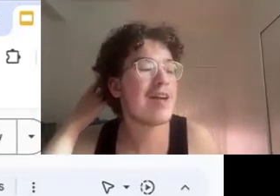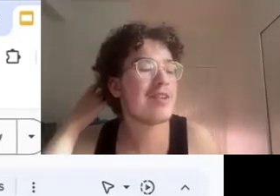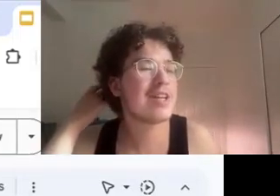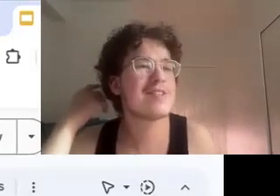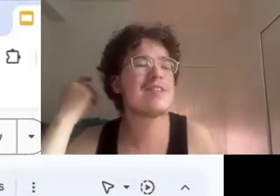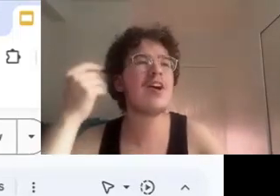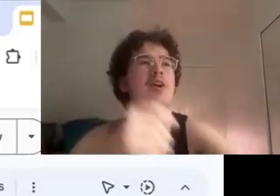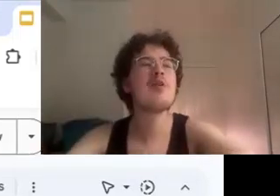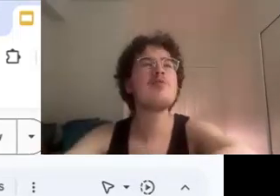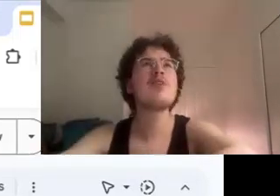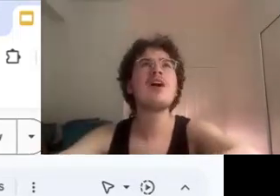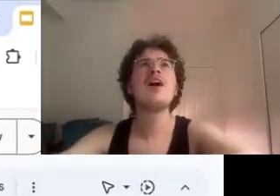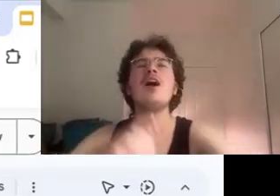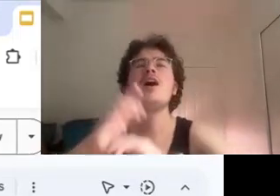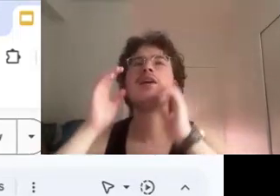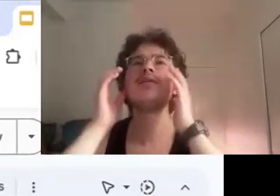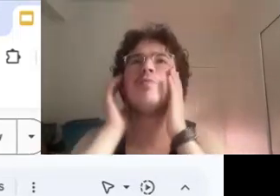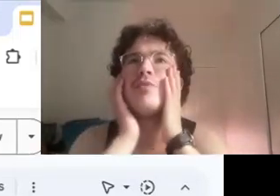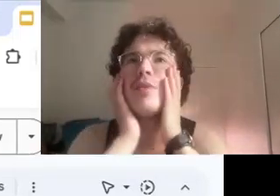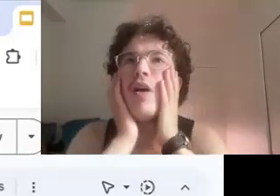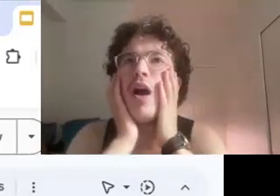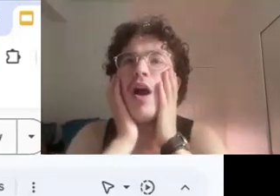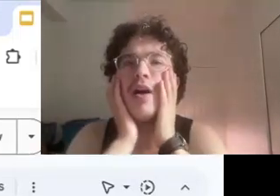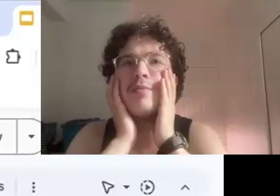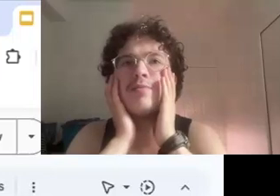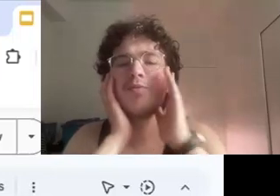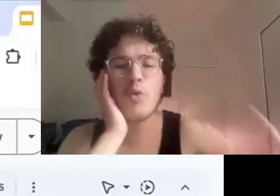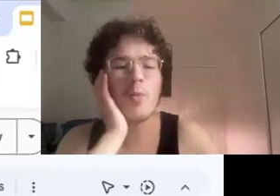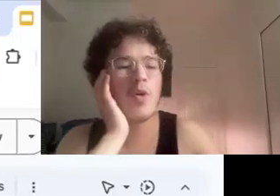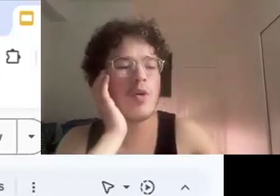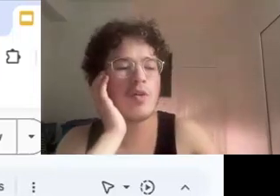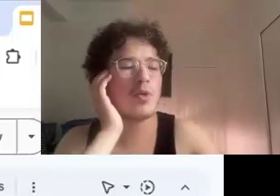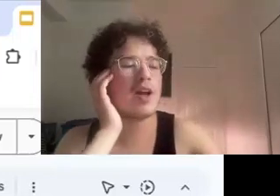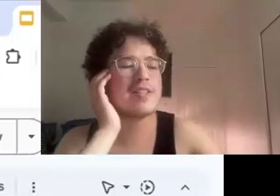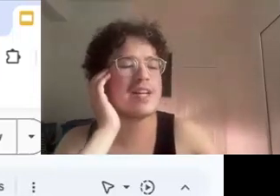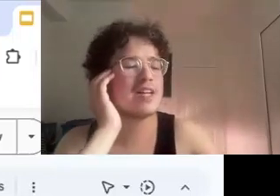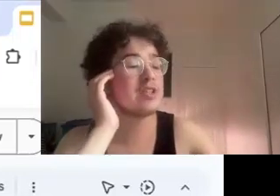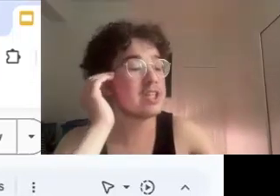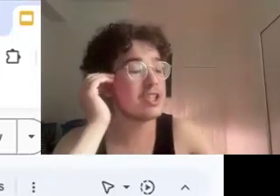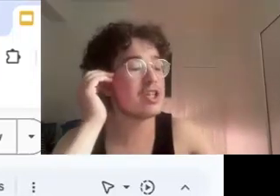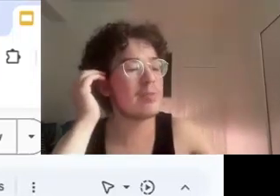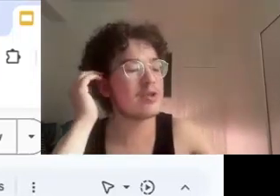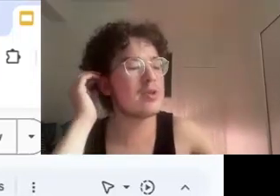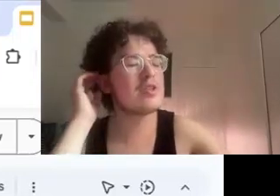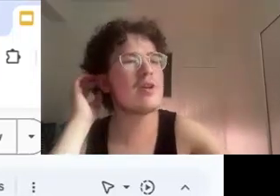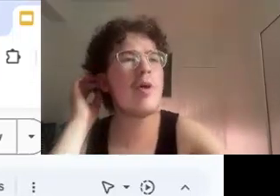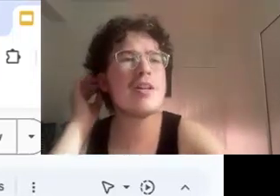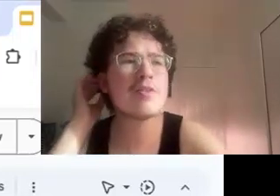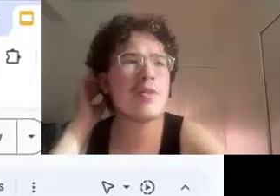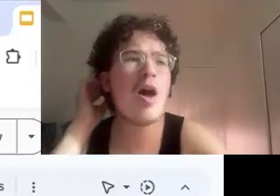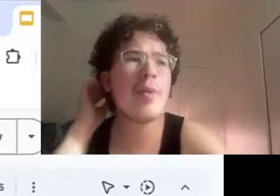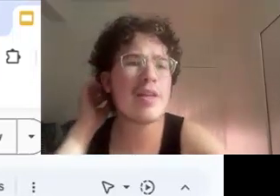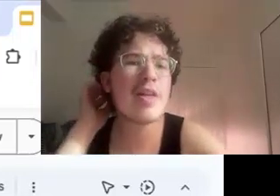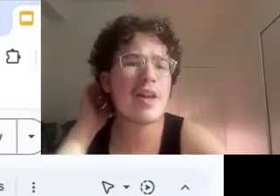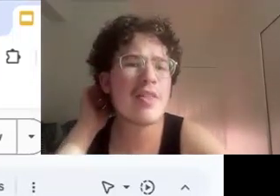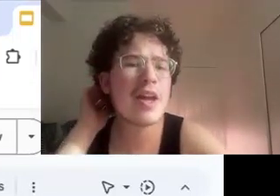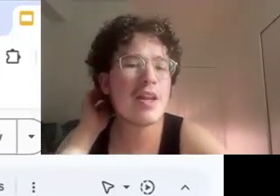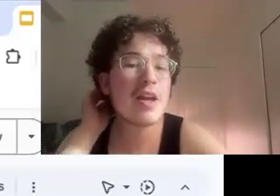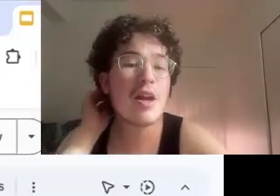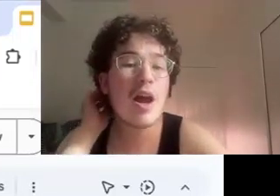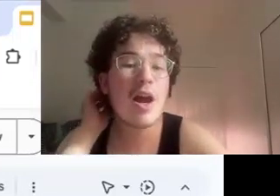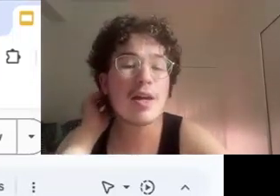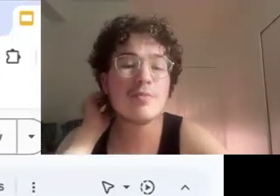sexual psychopathy laws, the mandate of the 1953 law calling for and allocating state funding to research the causes